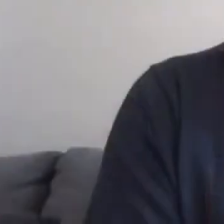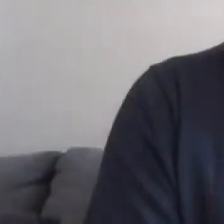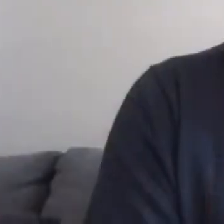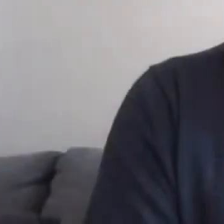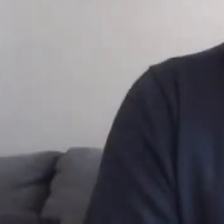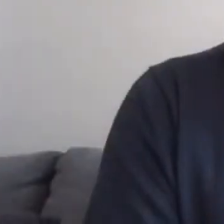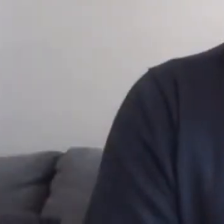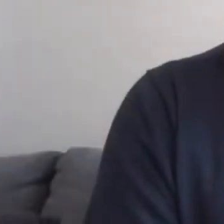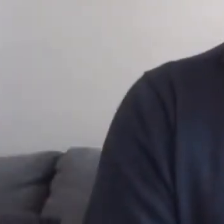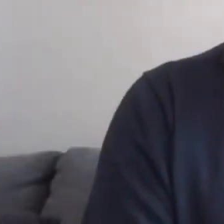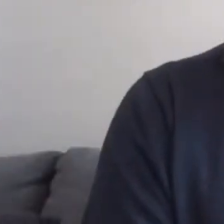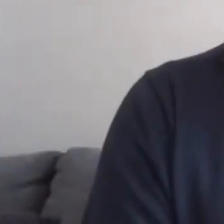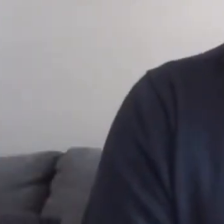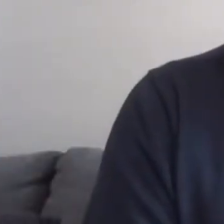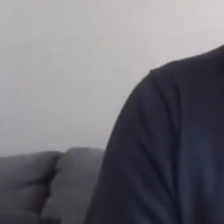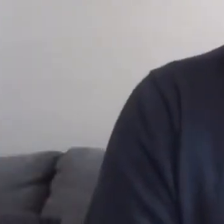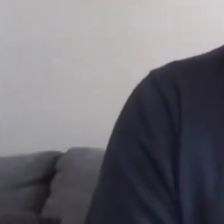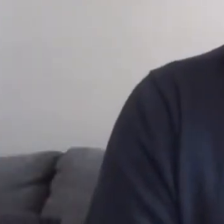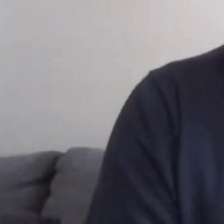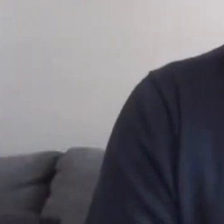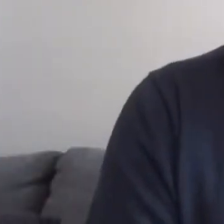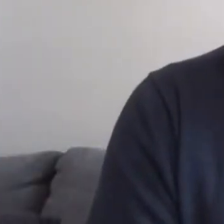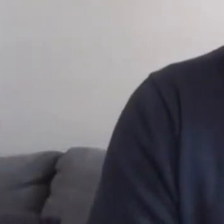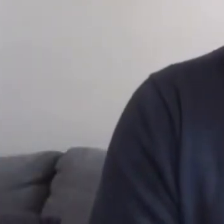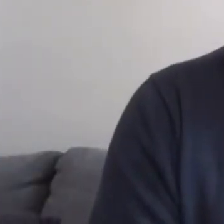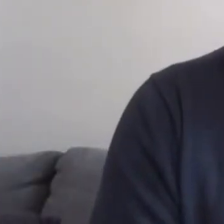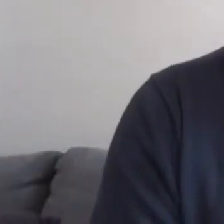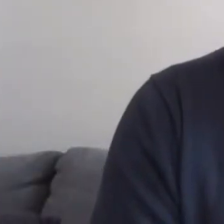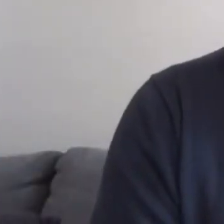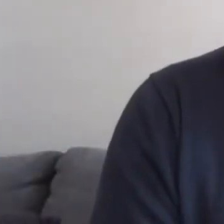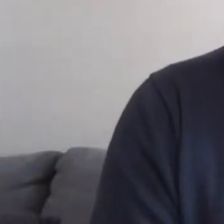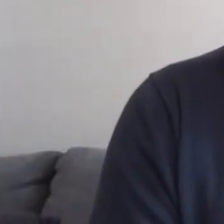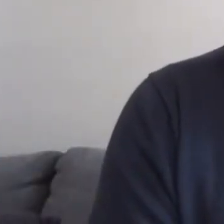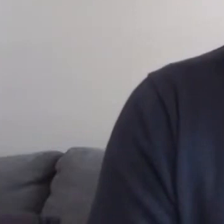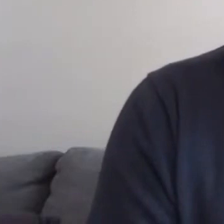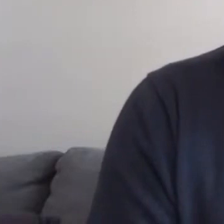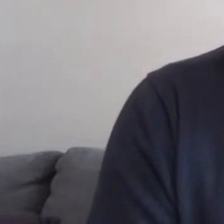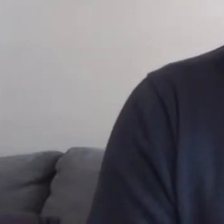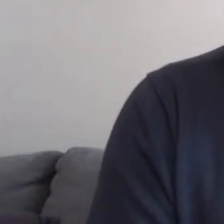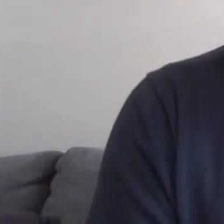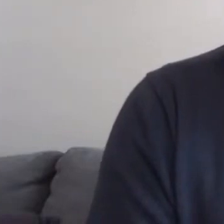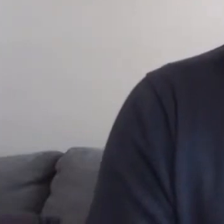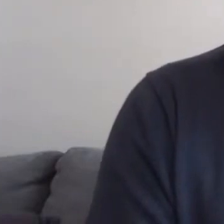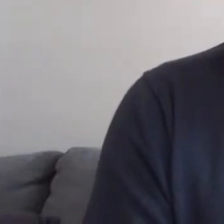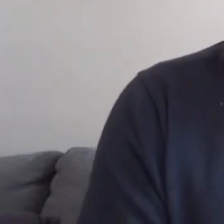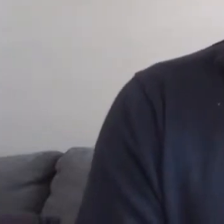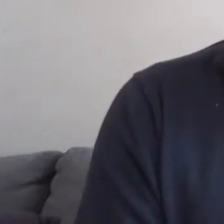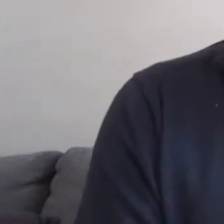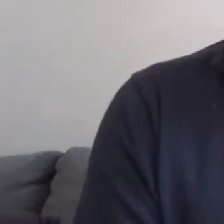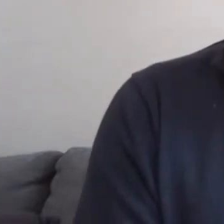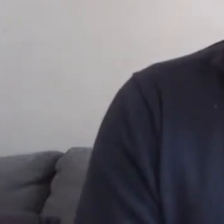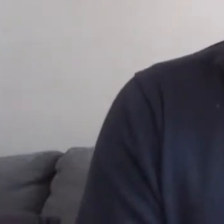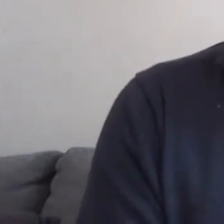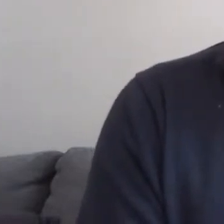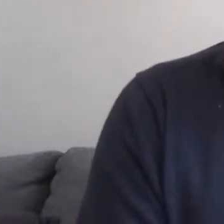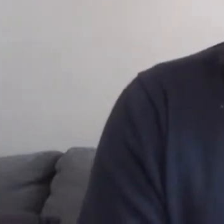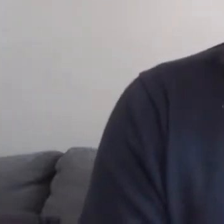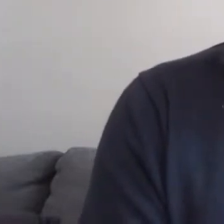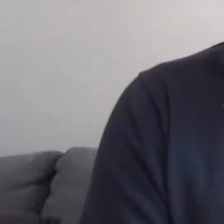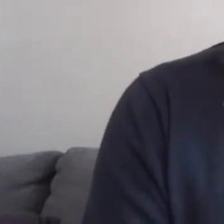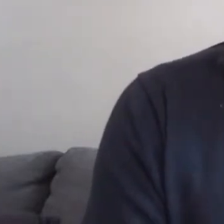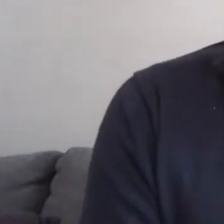Hi, I'm Jared. I attend the 10 a.m. service. Our Bible reading today comes from Ezekiel chapter